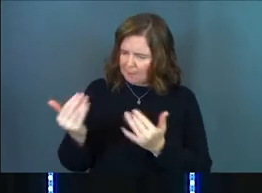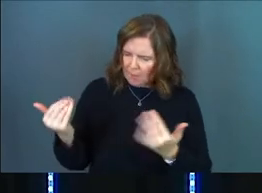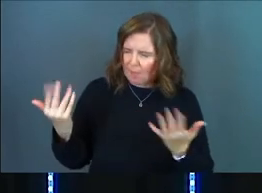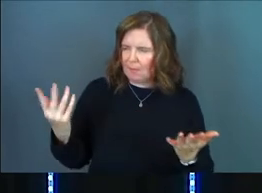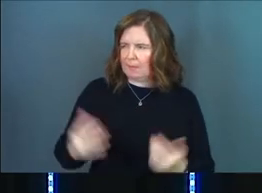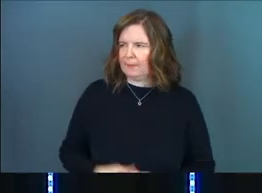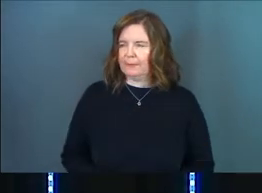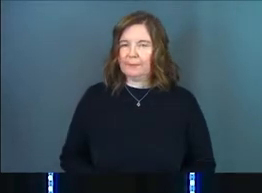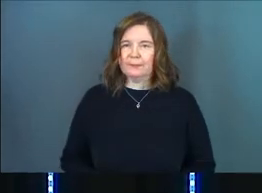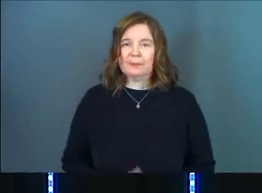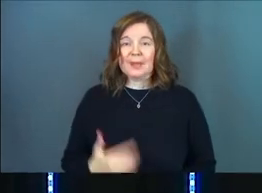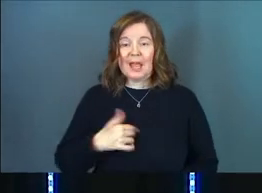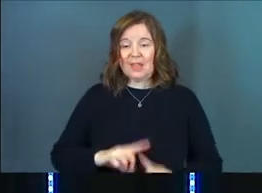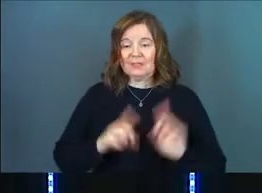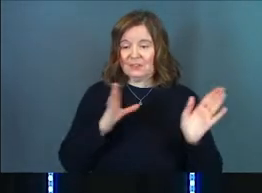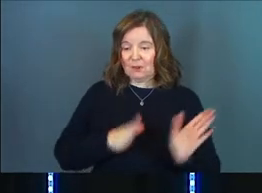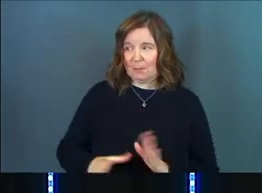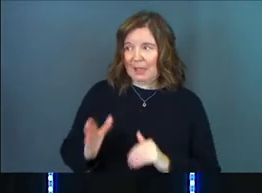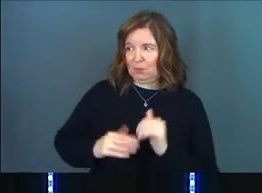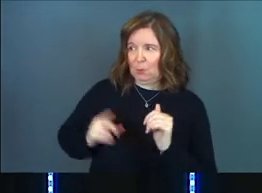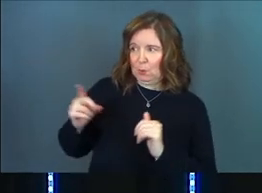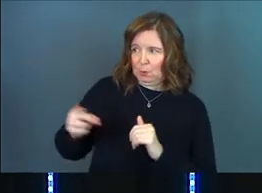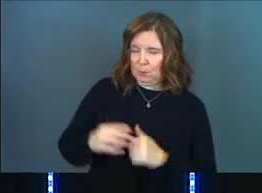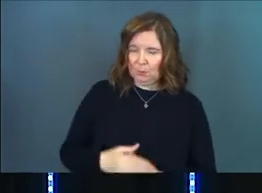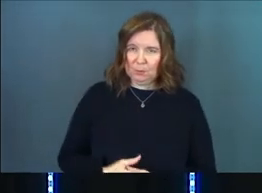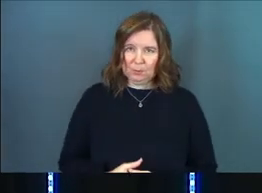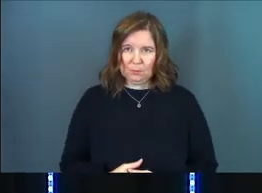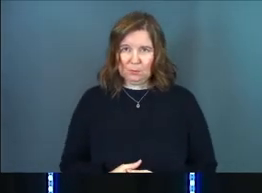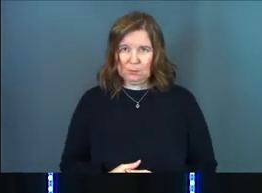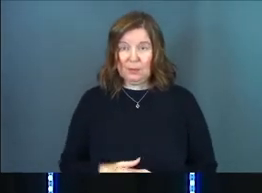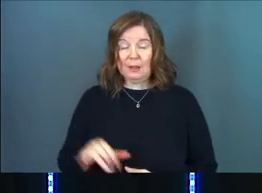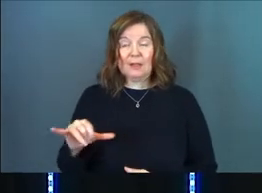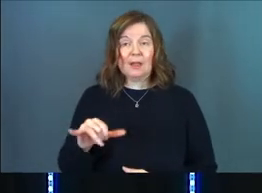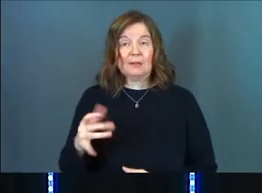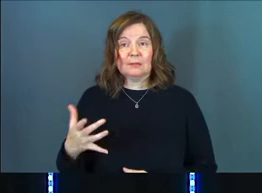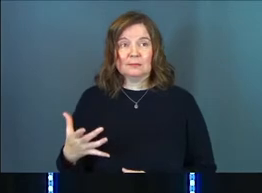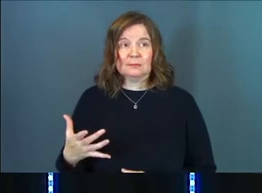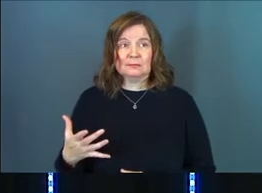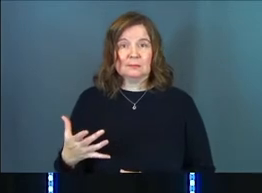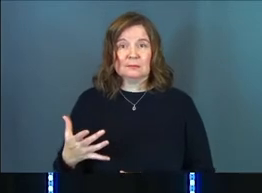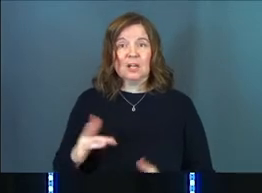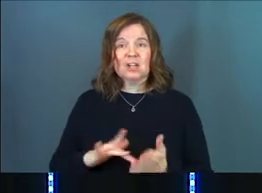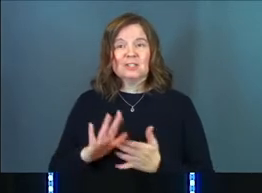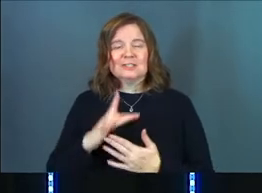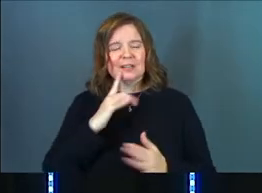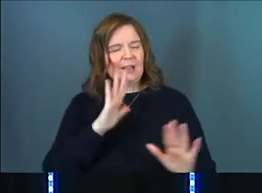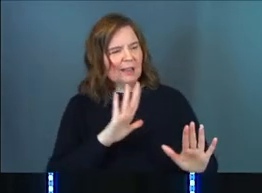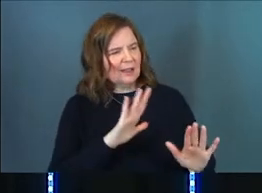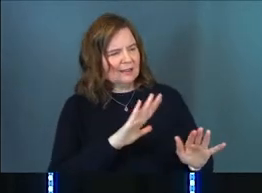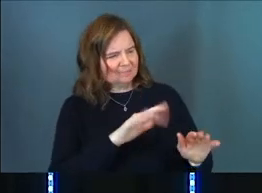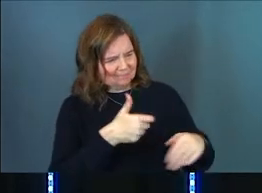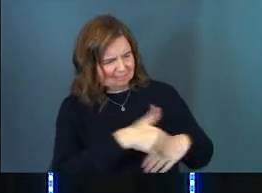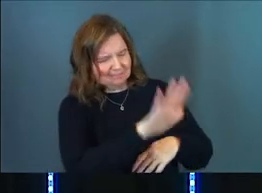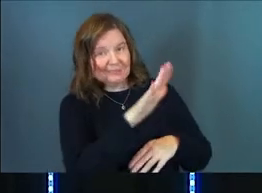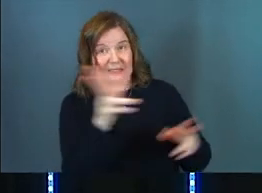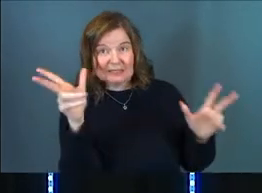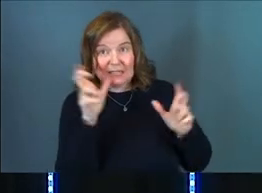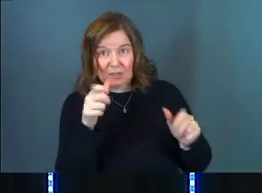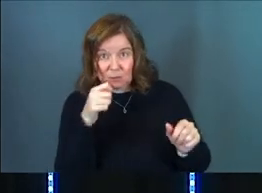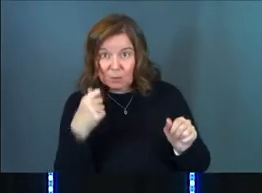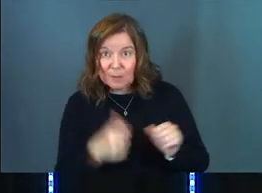Jesus. I got a different plan. Like, Jesus says, get thee behind me, Satan. Do you